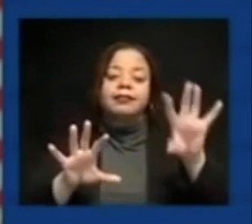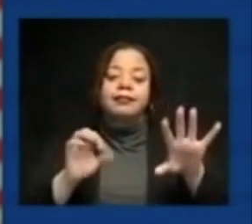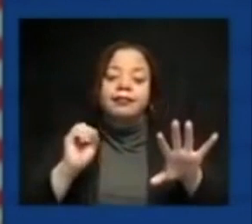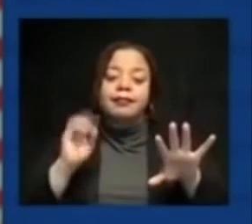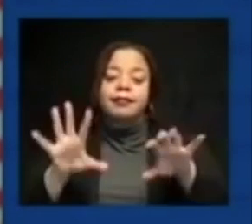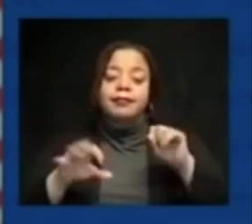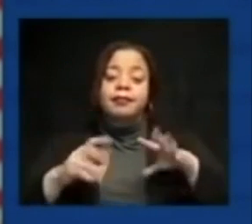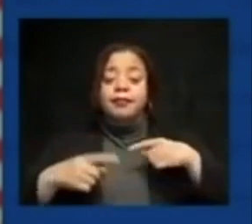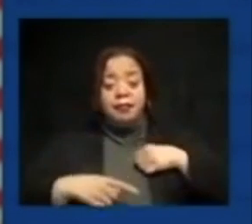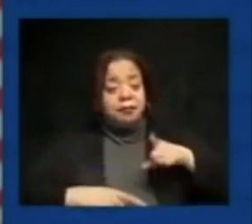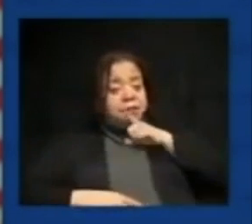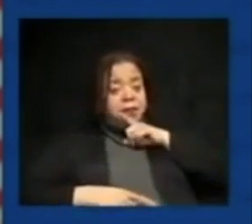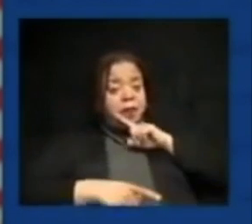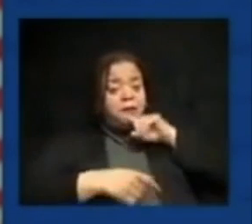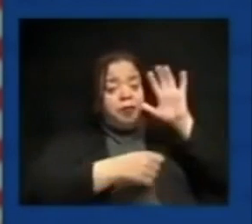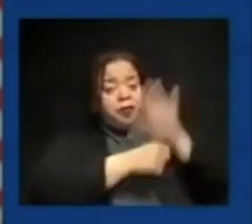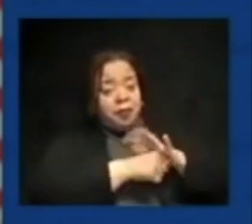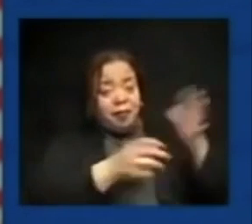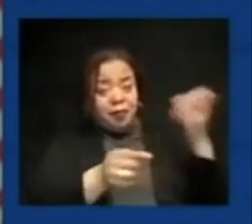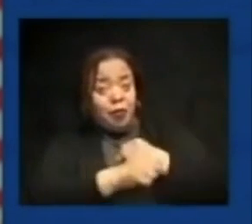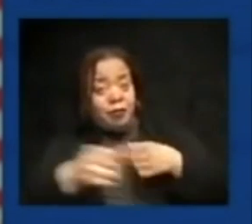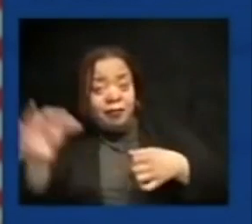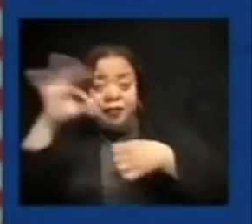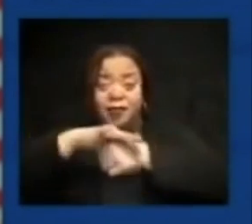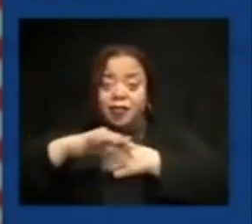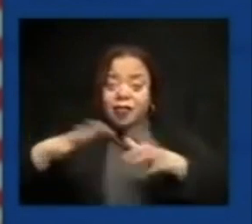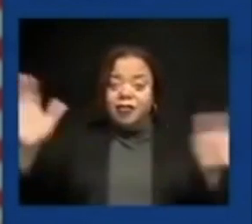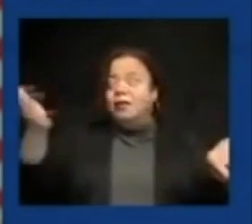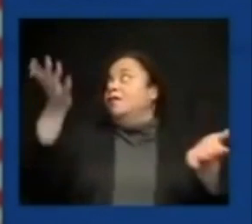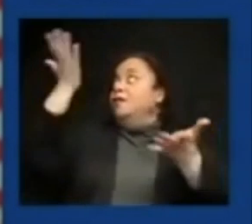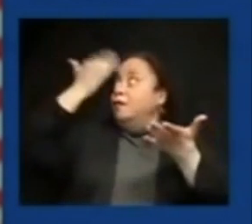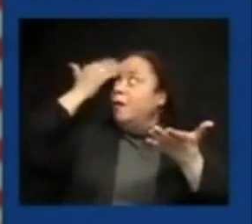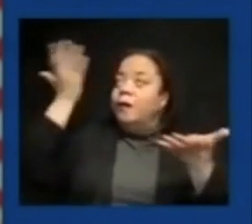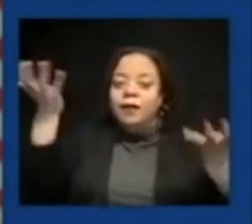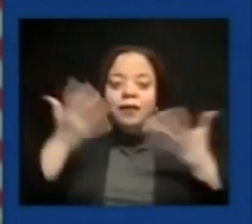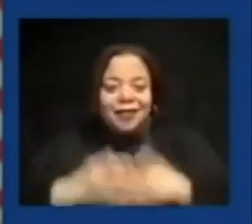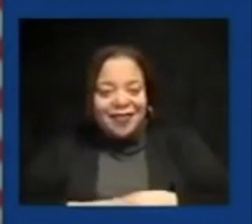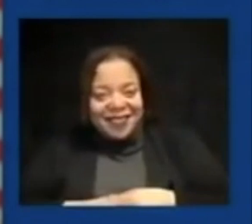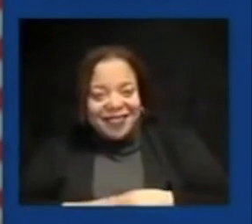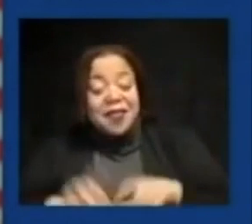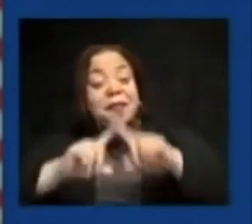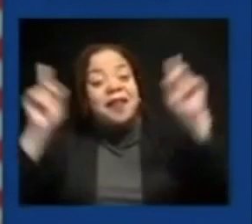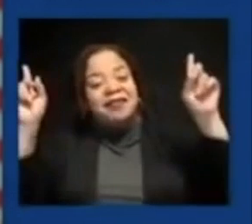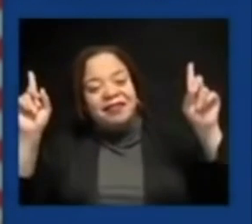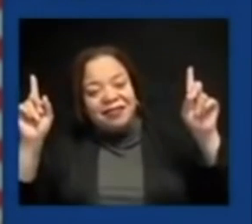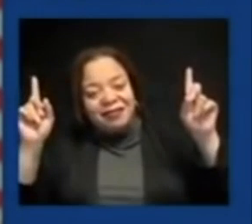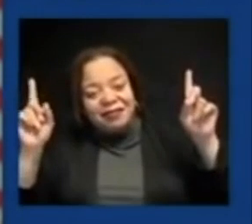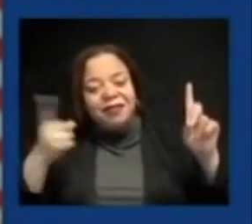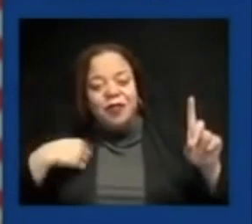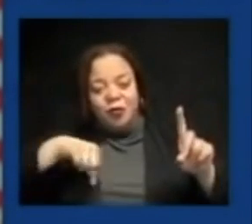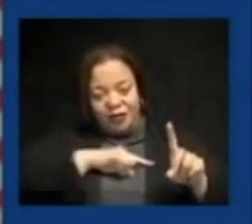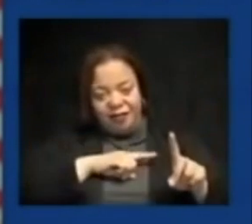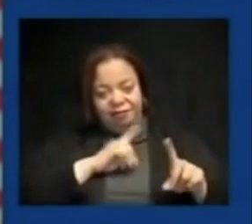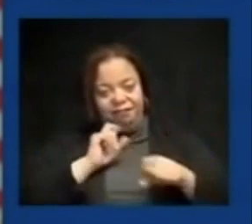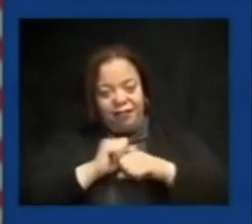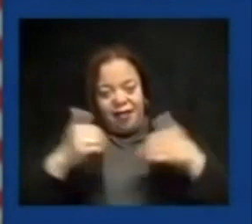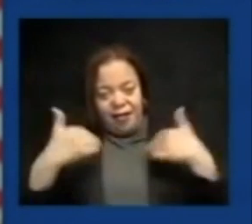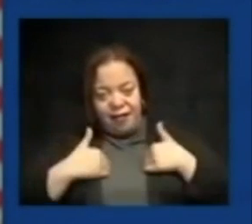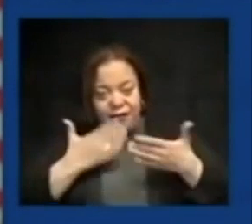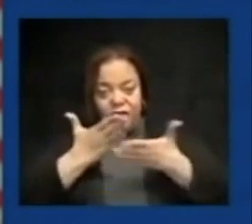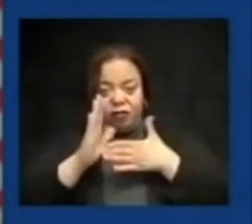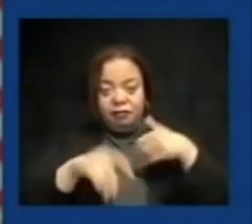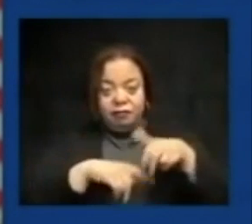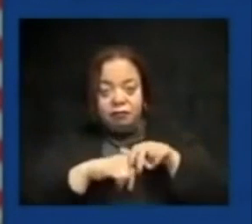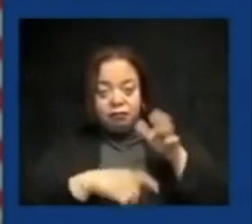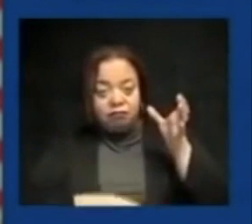win every election. God knows that's not the promise. But the promise is we get to be heard in that election. That is how we get the